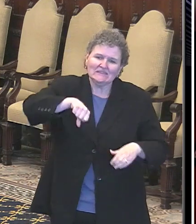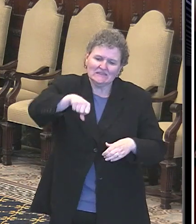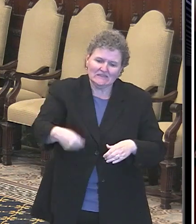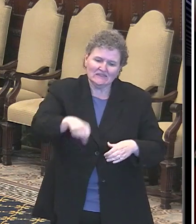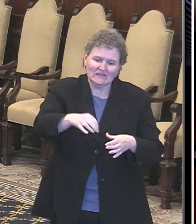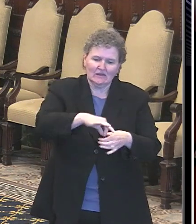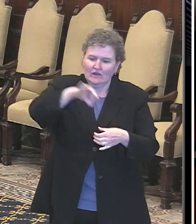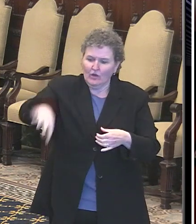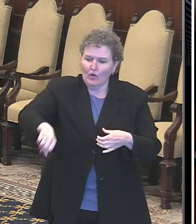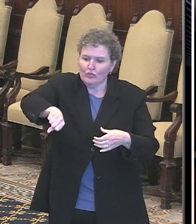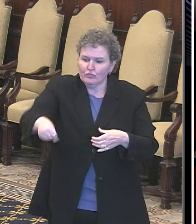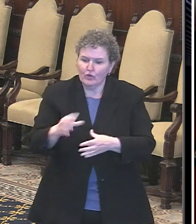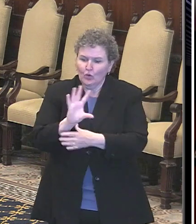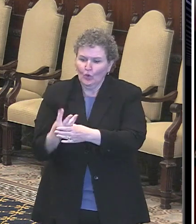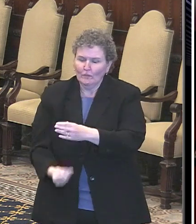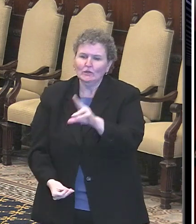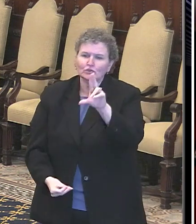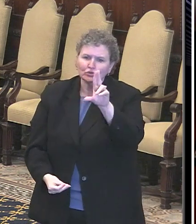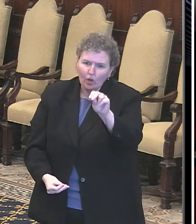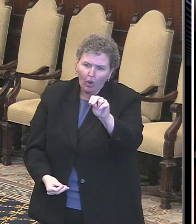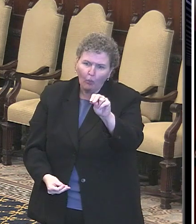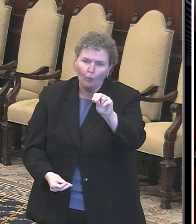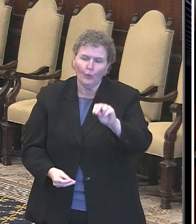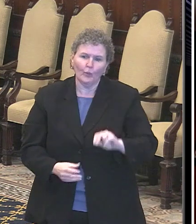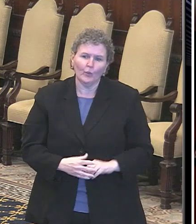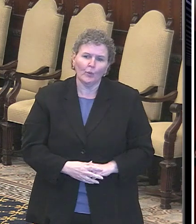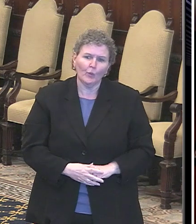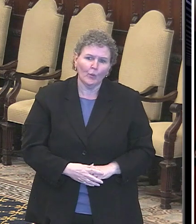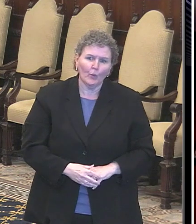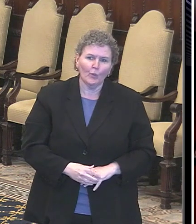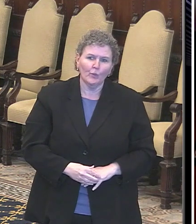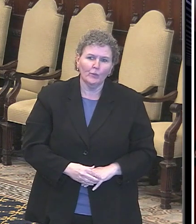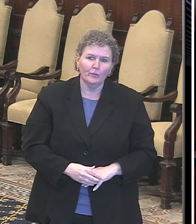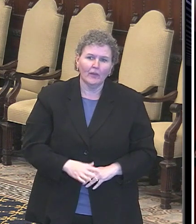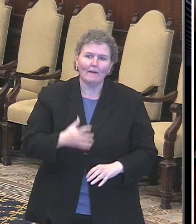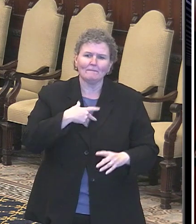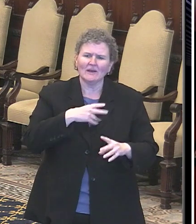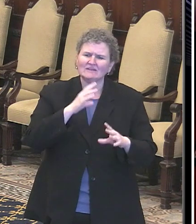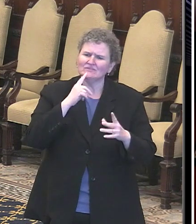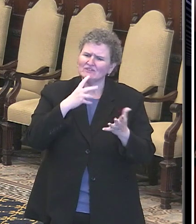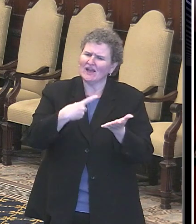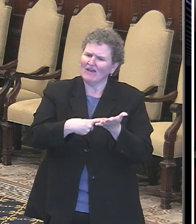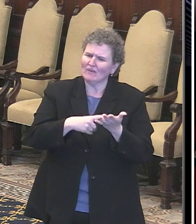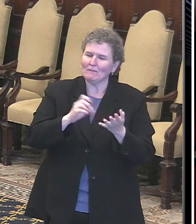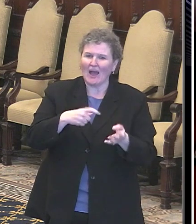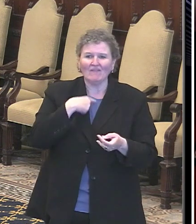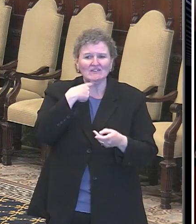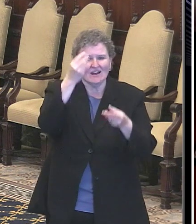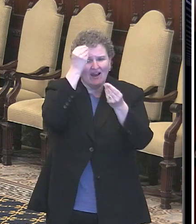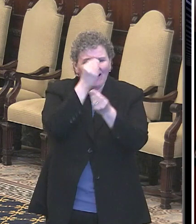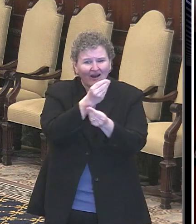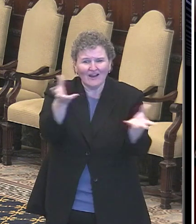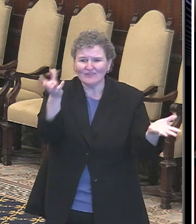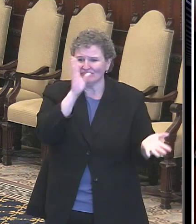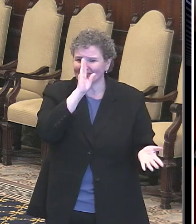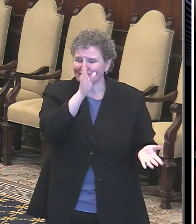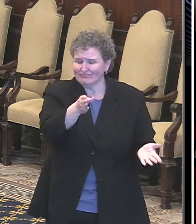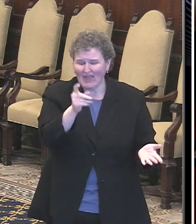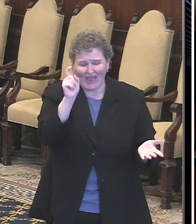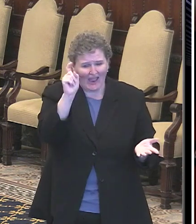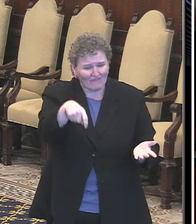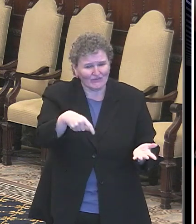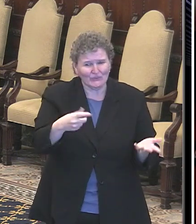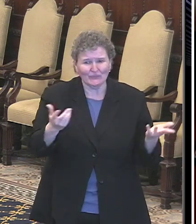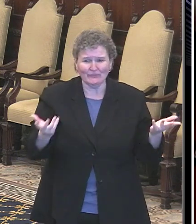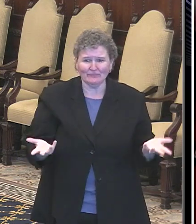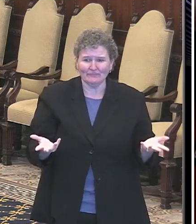down the toilet. That was an odd conversation, but we had to have it. Since we are on the topic of the Water Department, I also want to take this time to